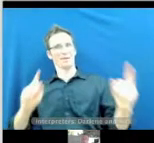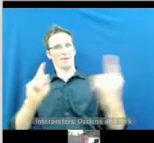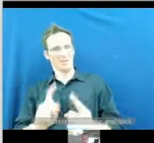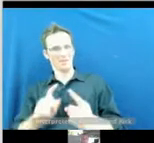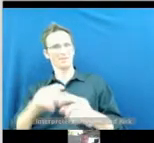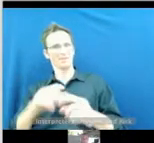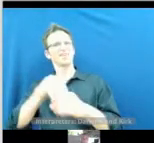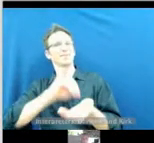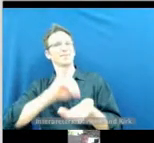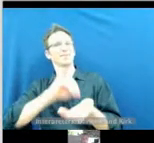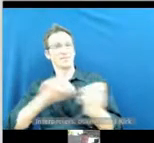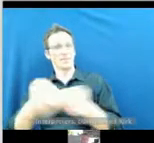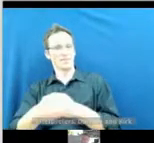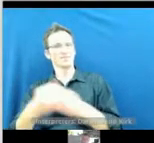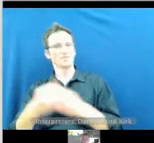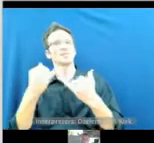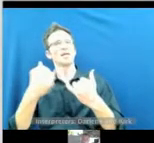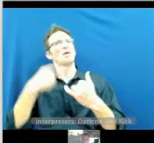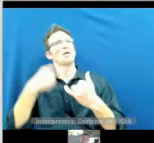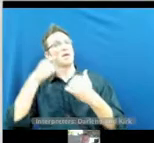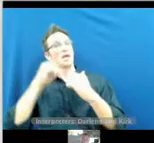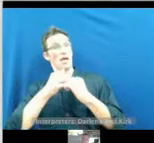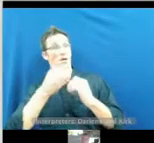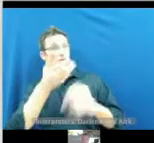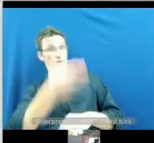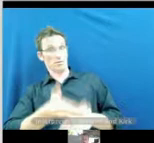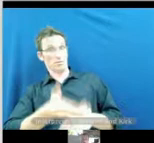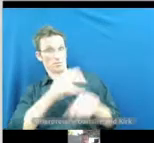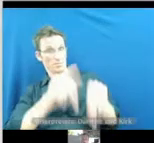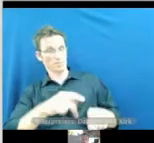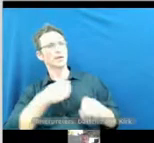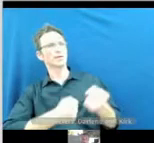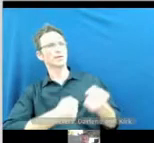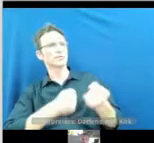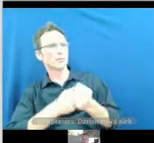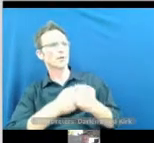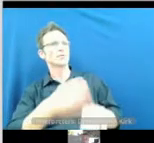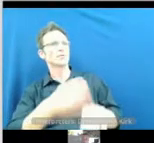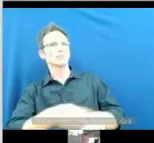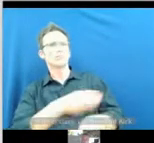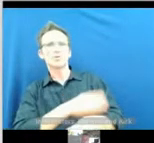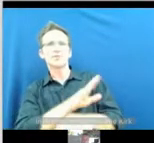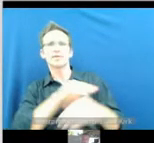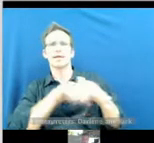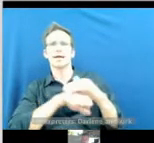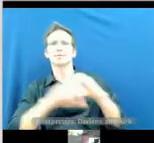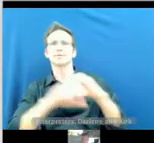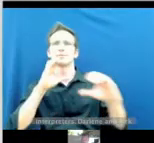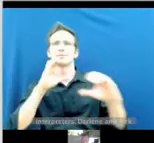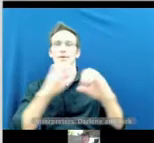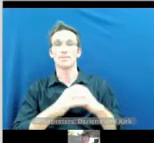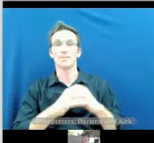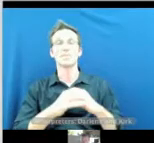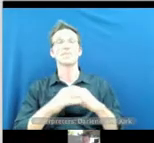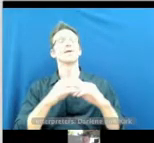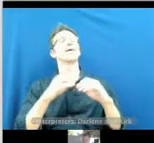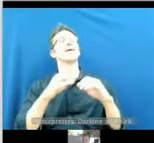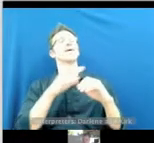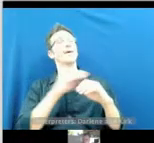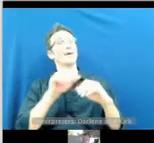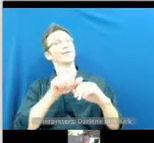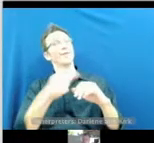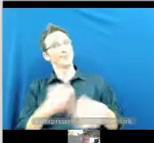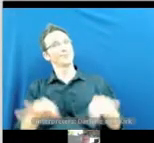I support access to that person? And another layer that we can put on top, along that